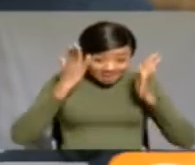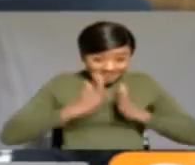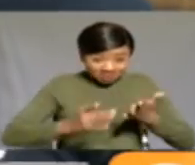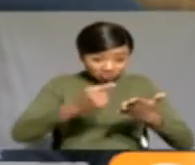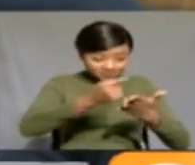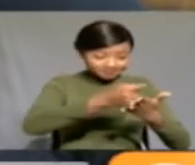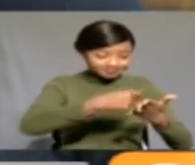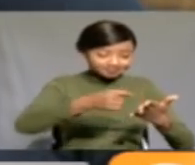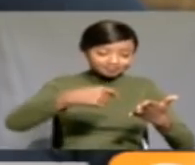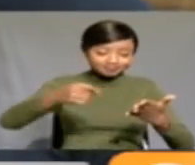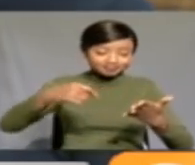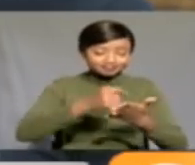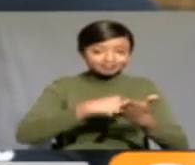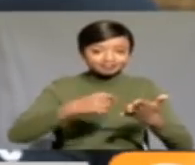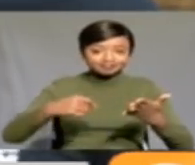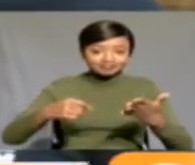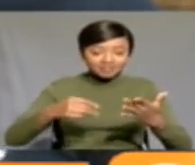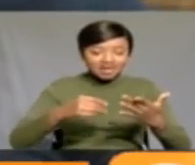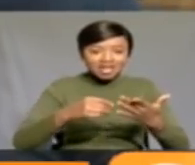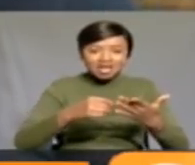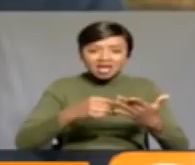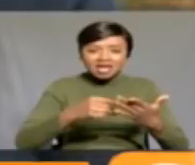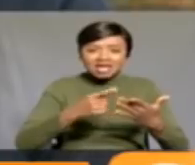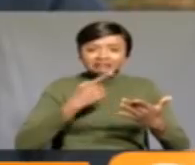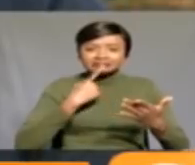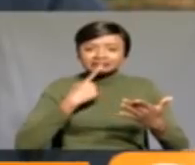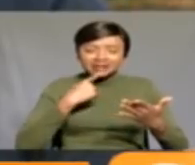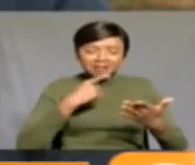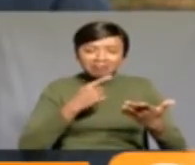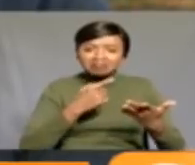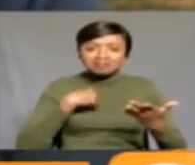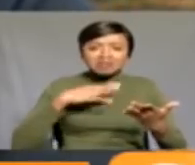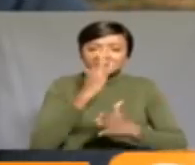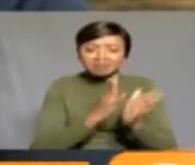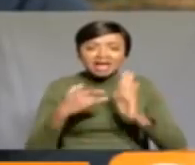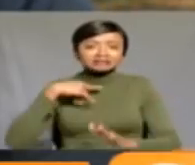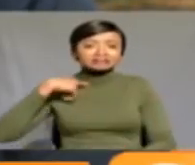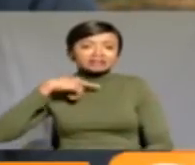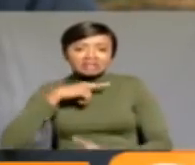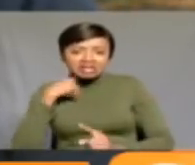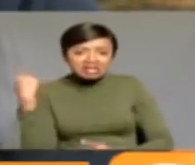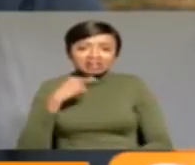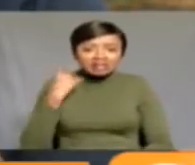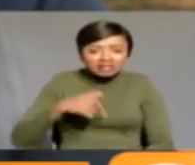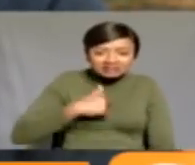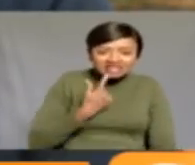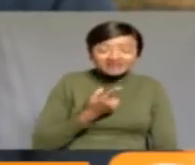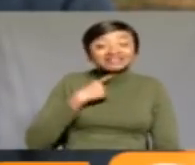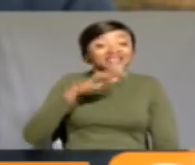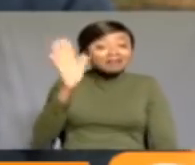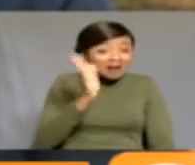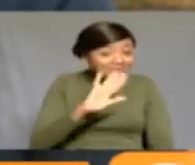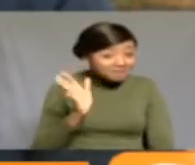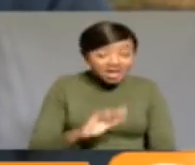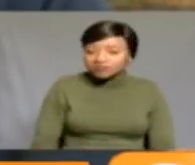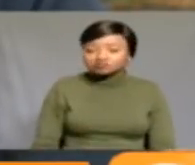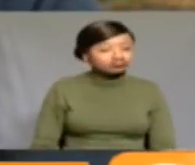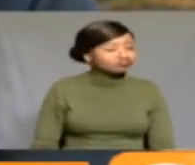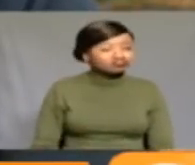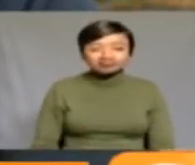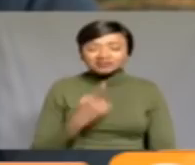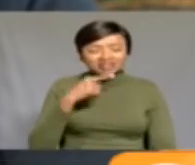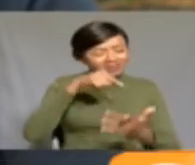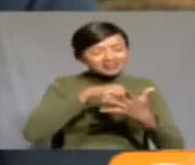note online, they are not actually telling you goodbye. They are telling you, this is my last call for